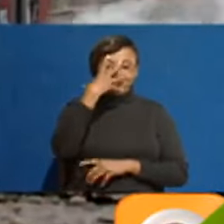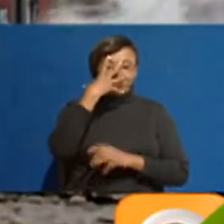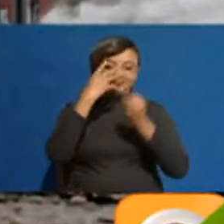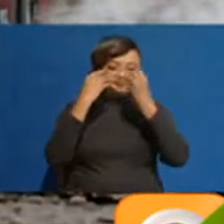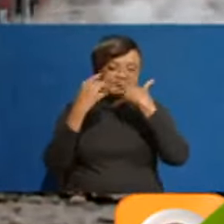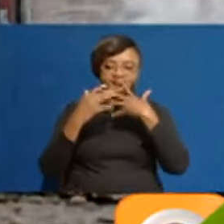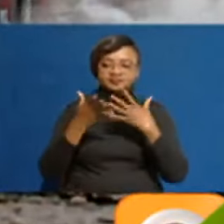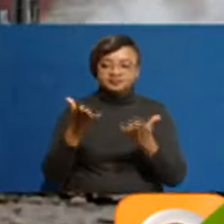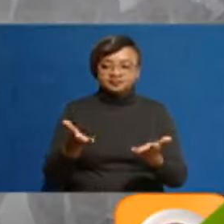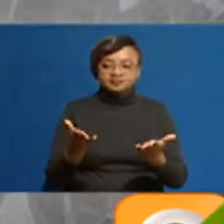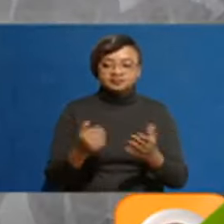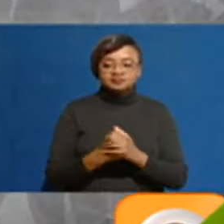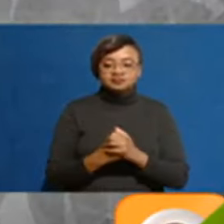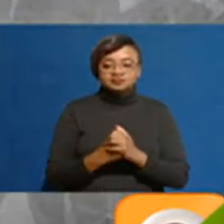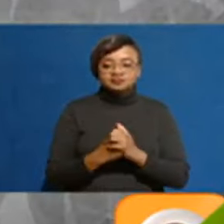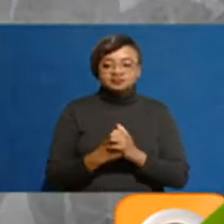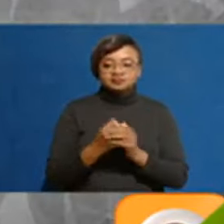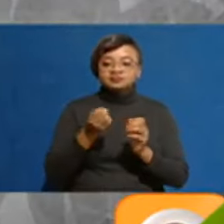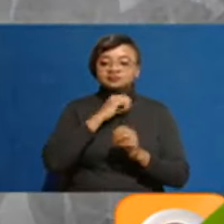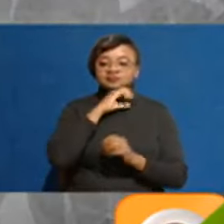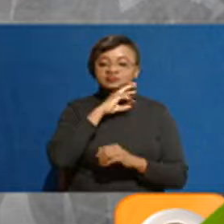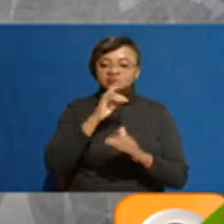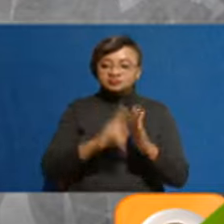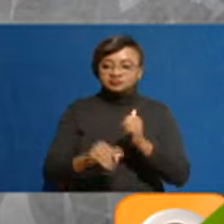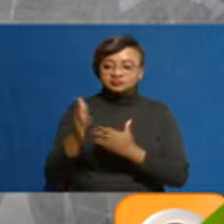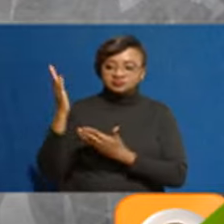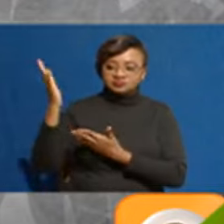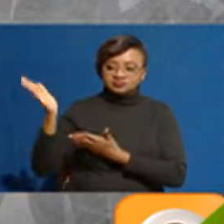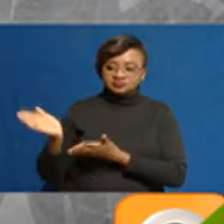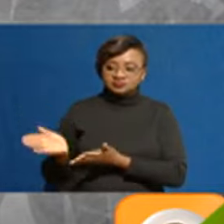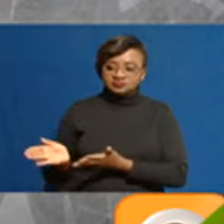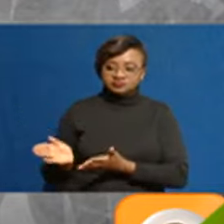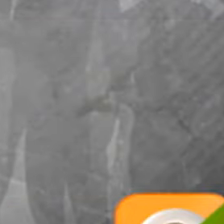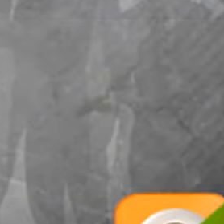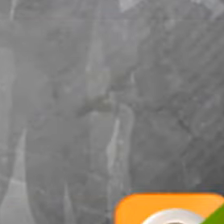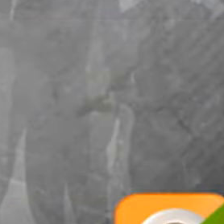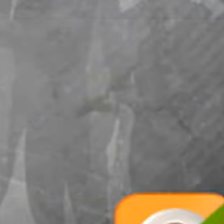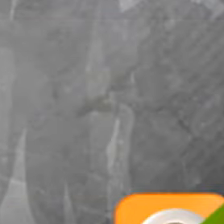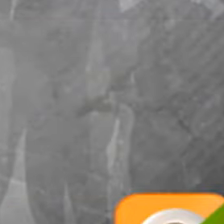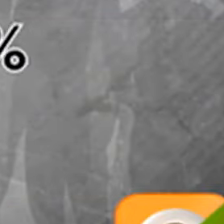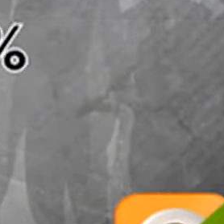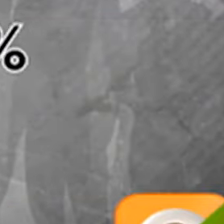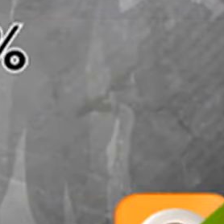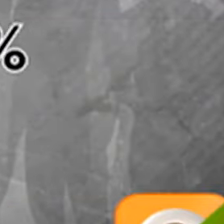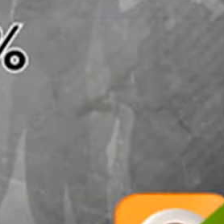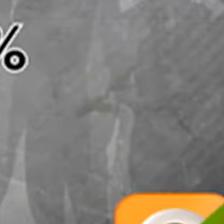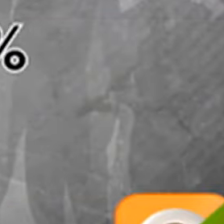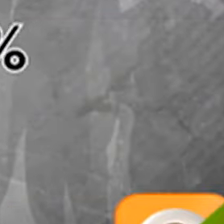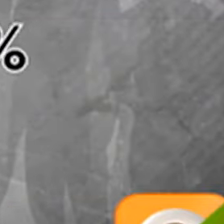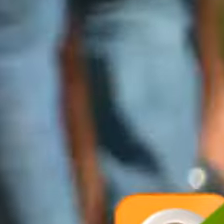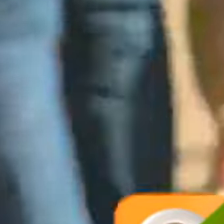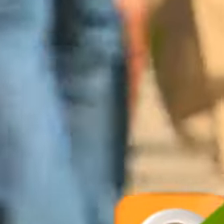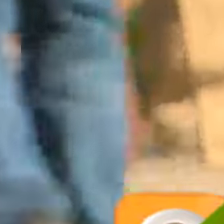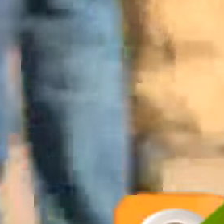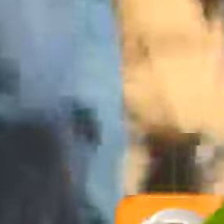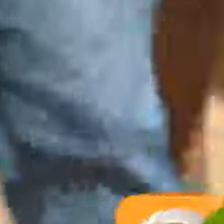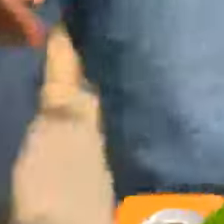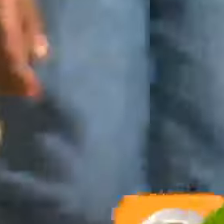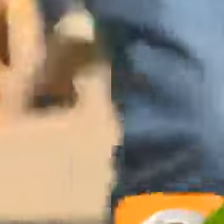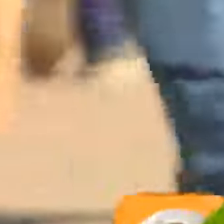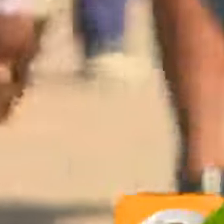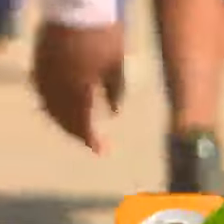include high cost of living, unemployment, withdrawn finance bill, corruption in government.